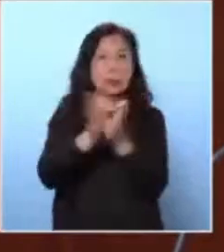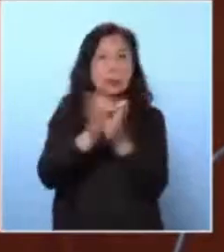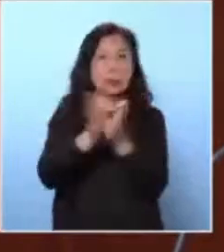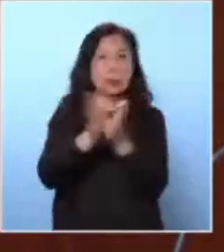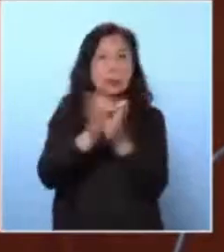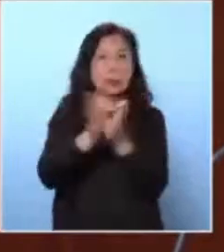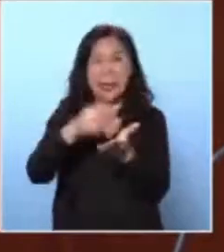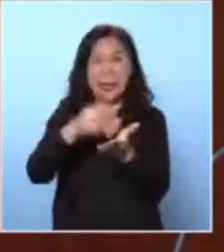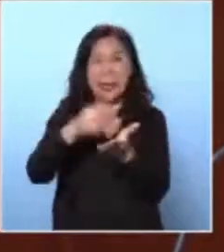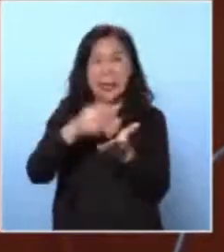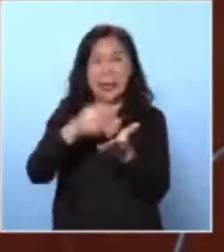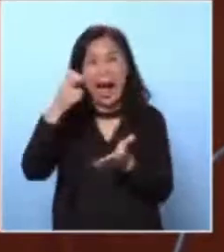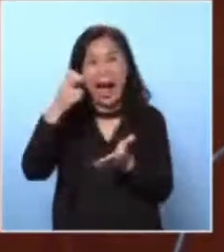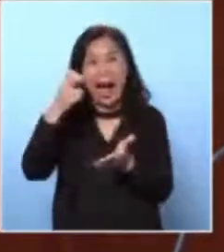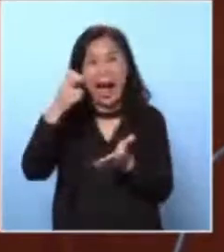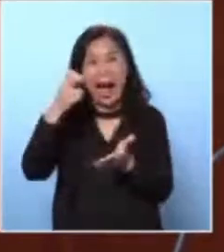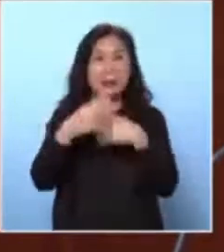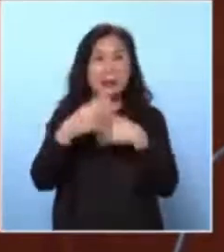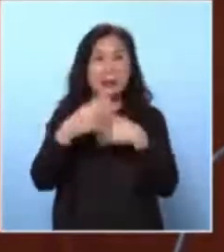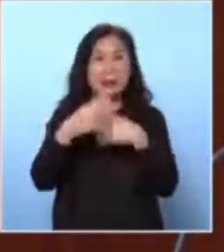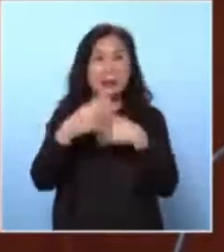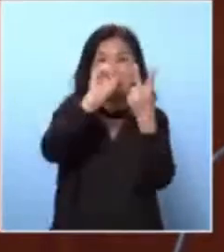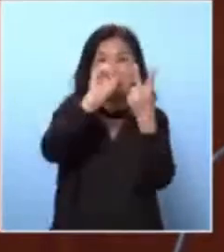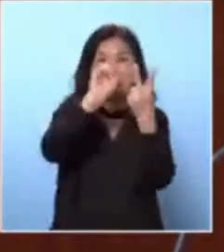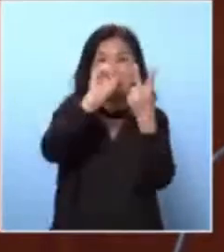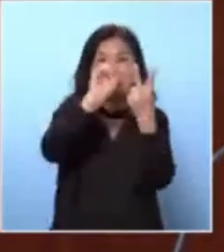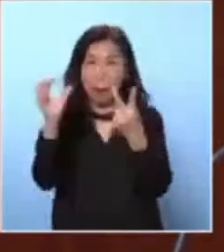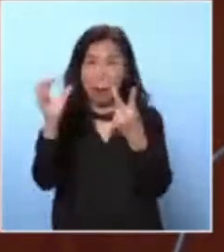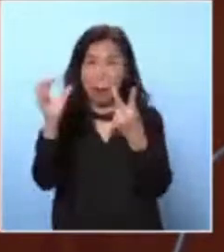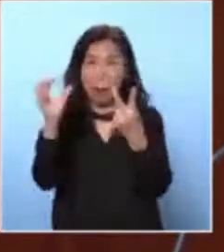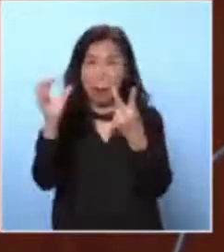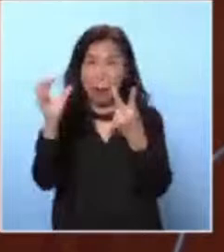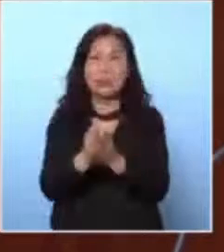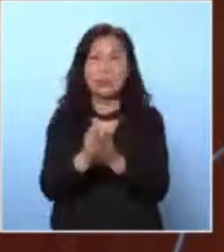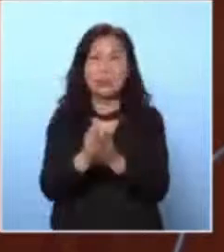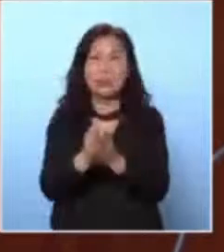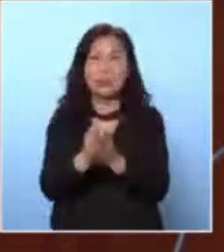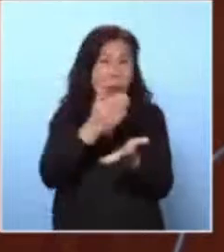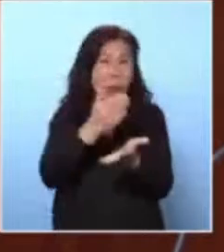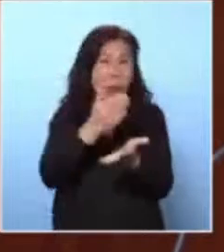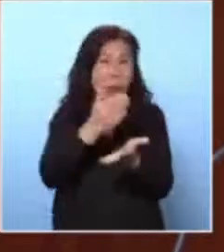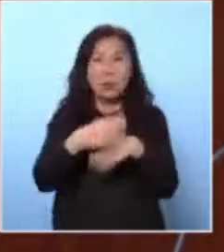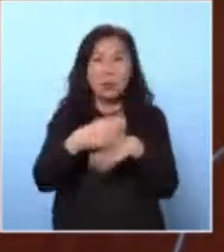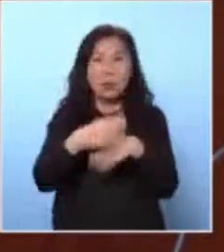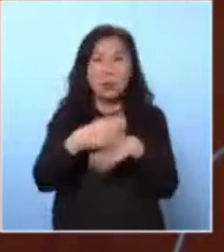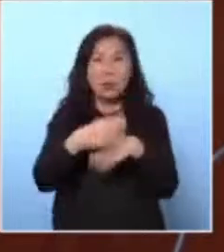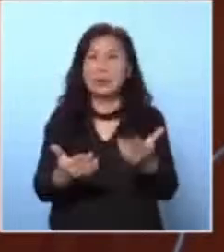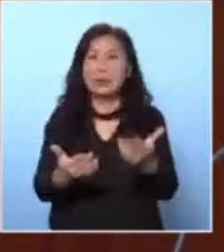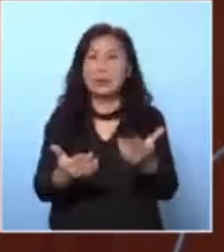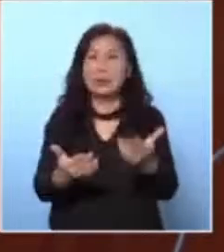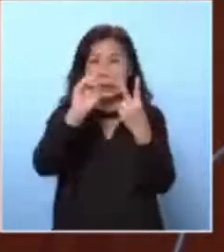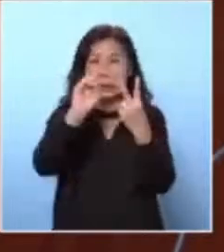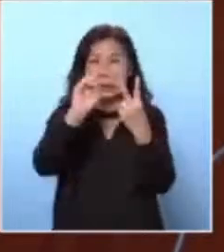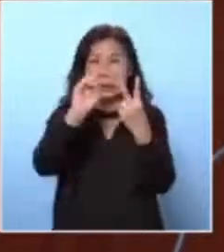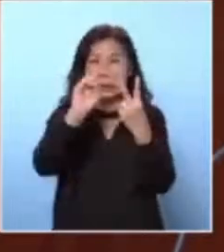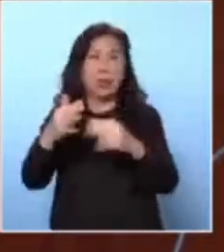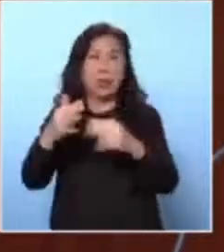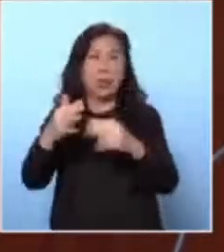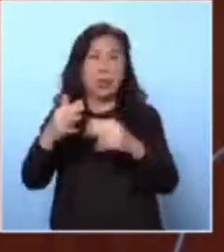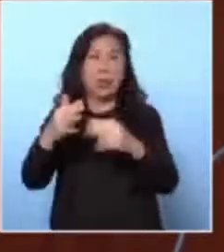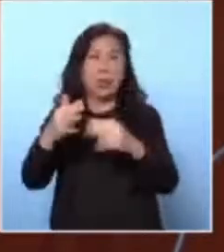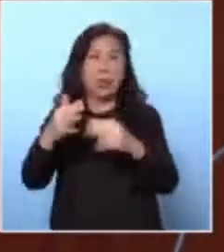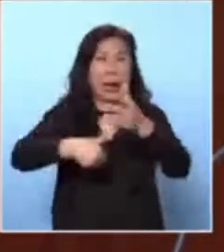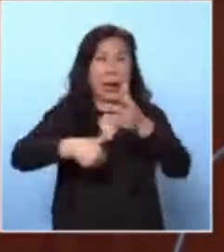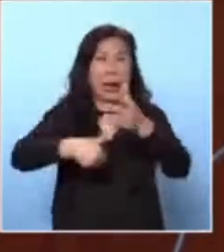their physical activities and access information on sports and health via mobile applications. In addition, we will encourage and